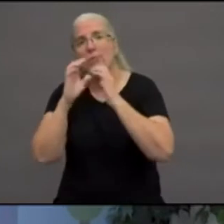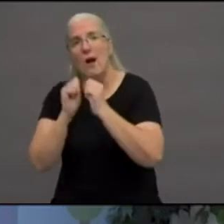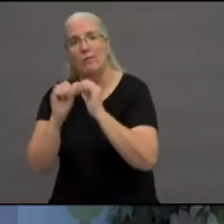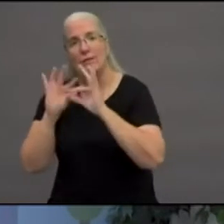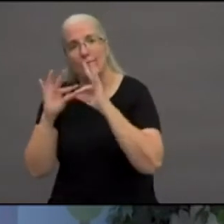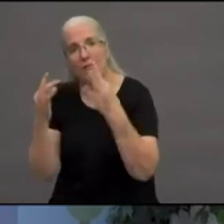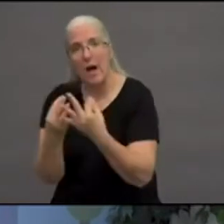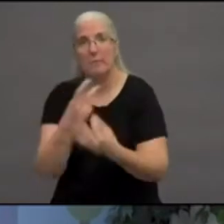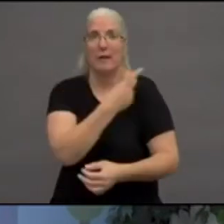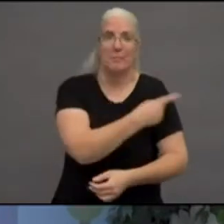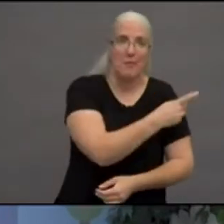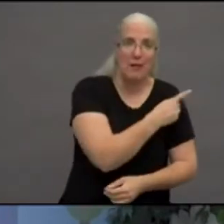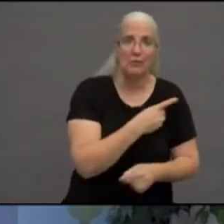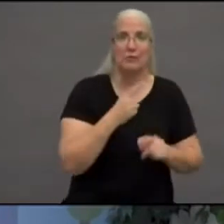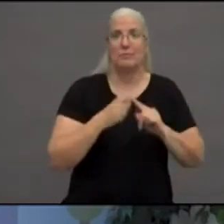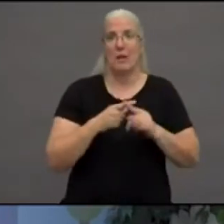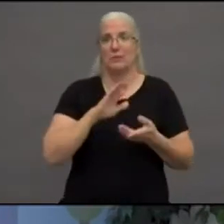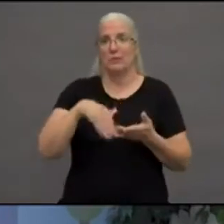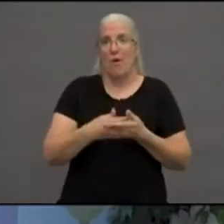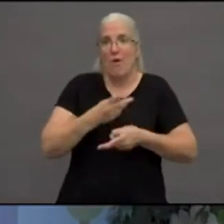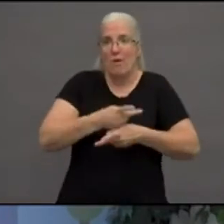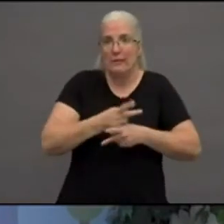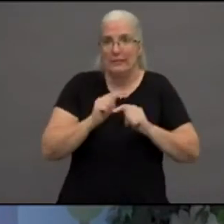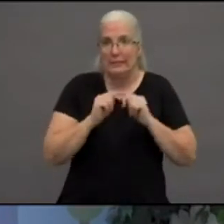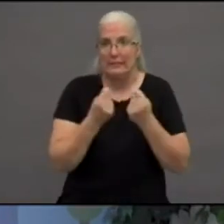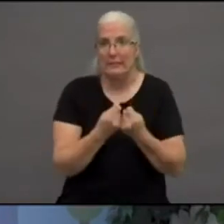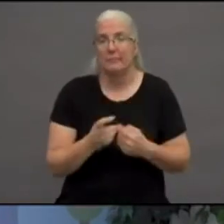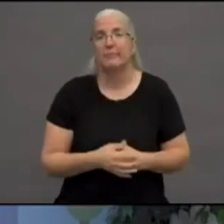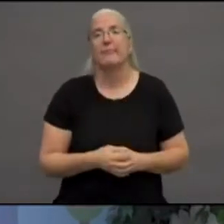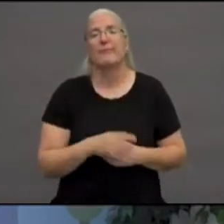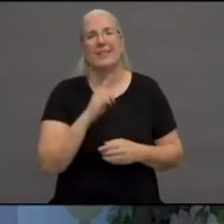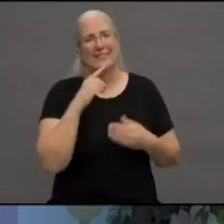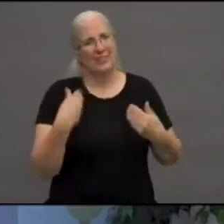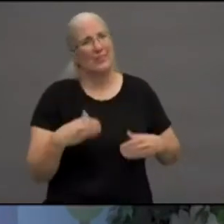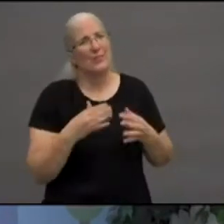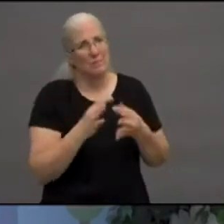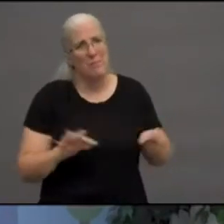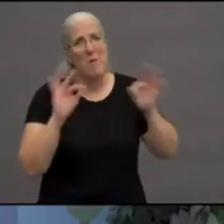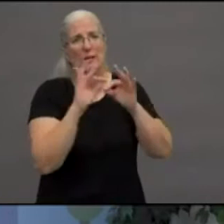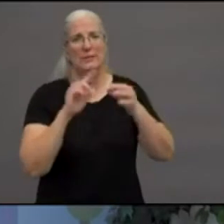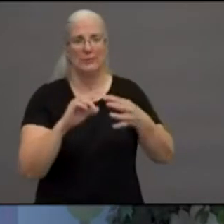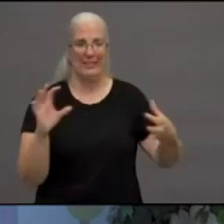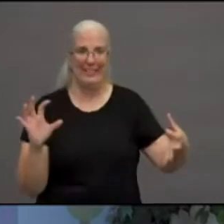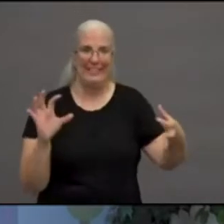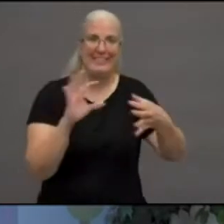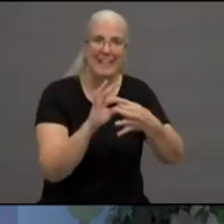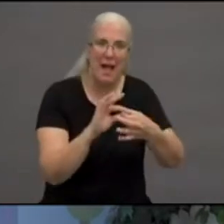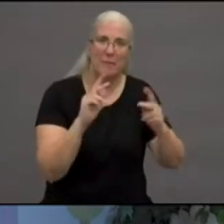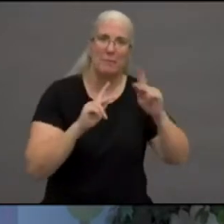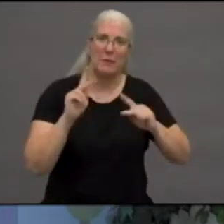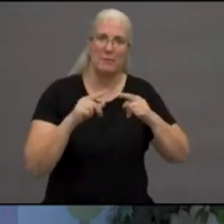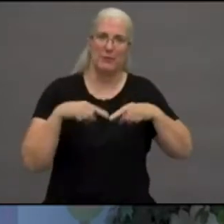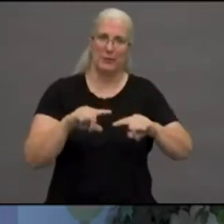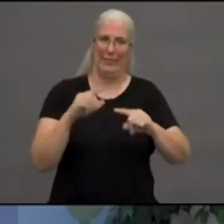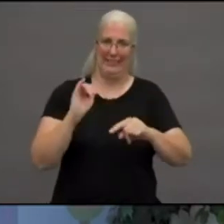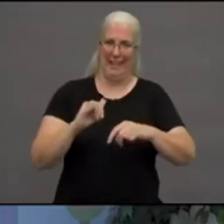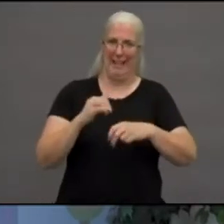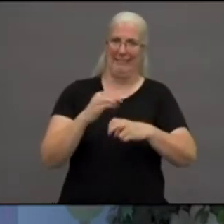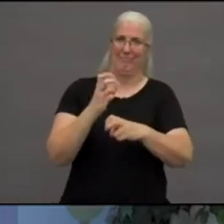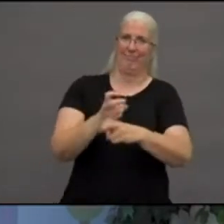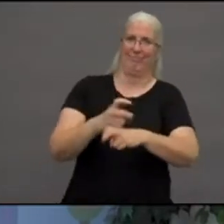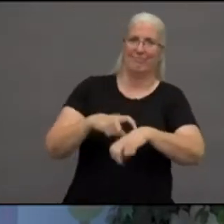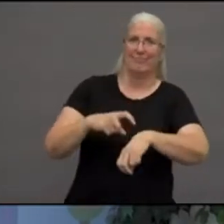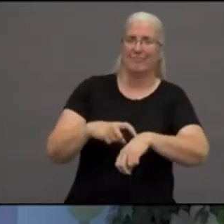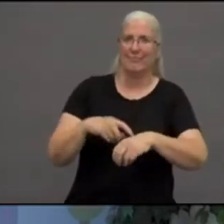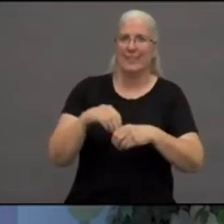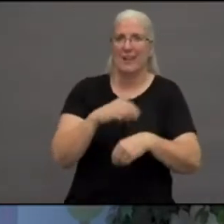our families, right, during that such hard time. Yes. What have you learned and or your staff learned